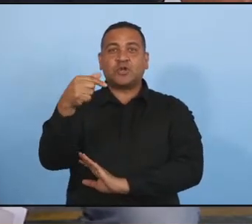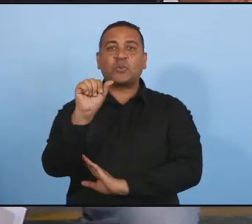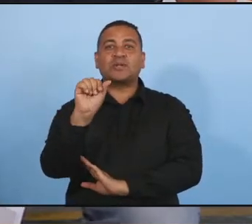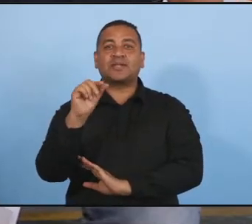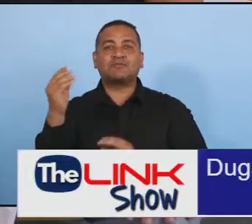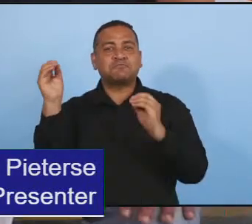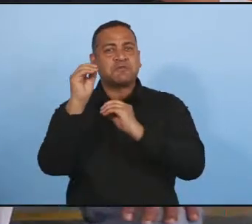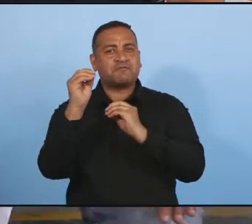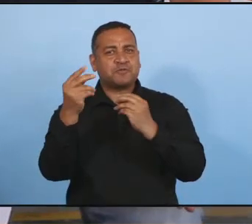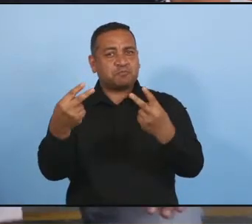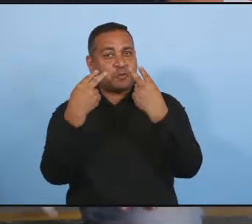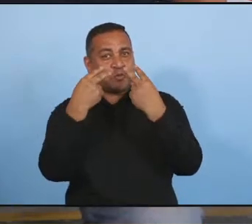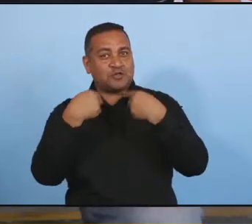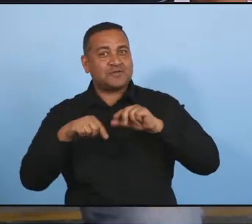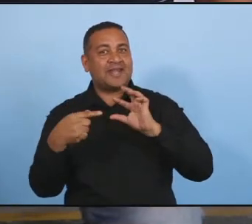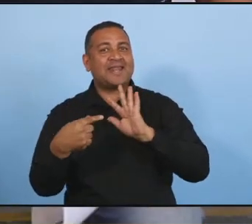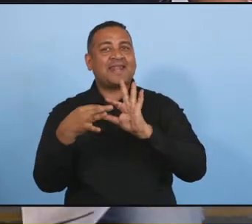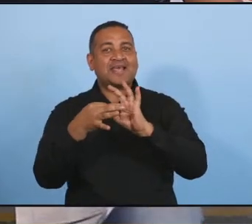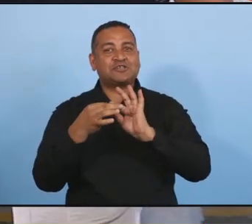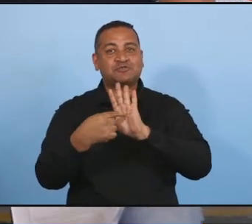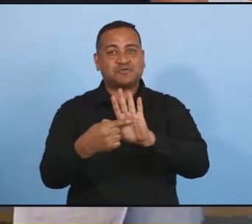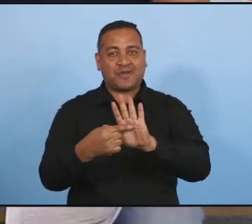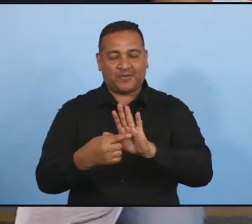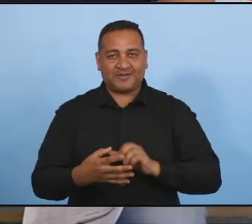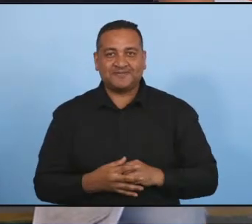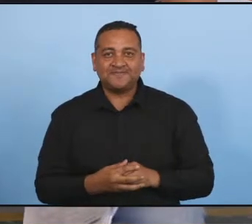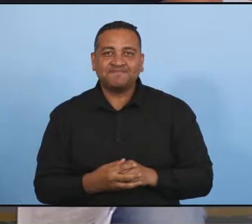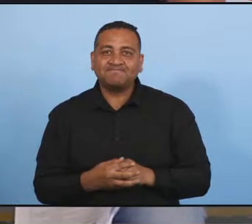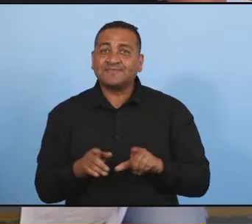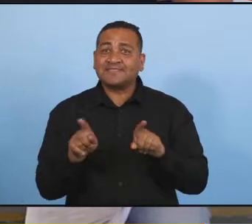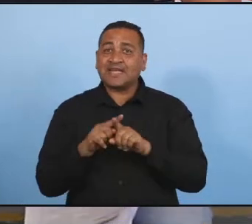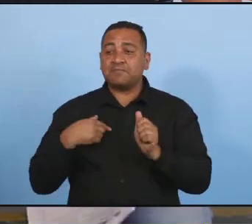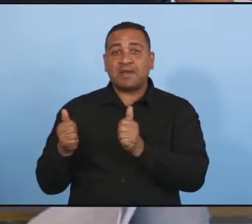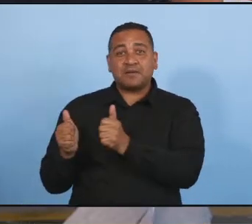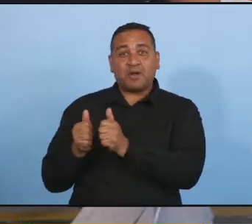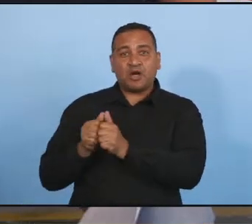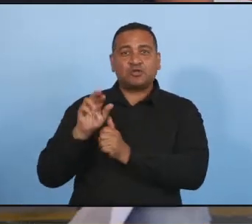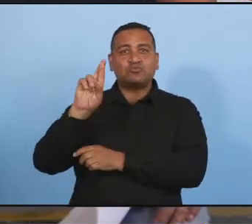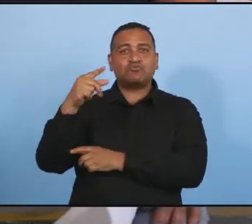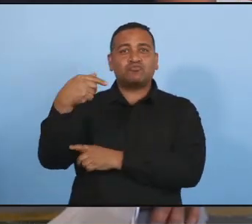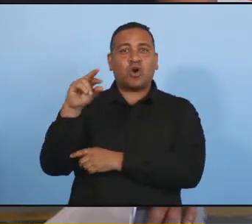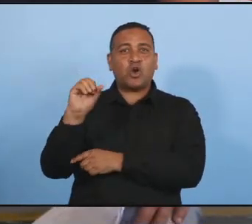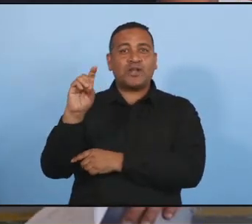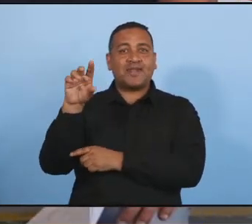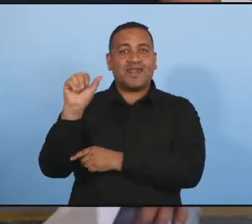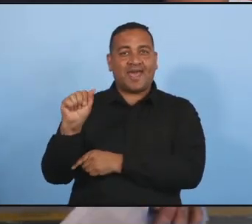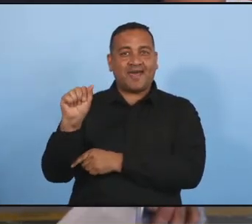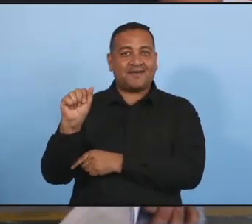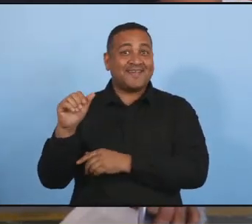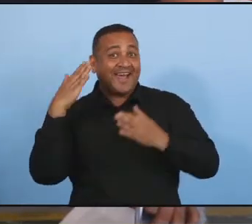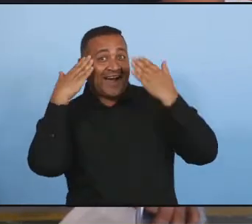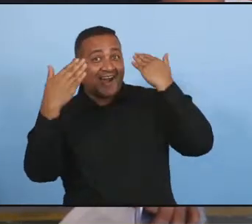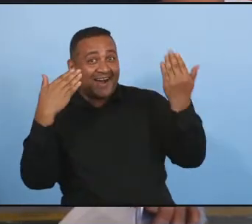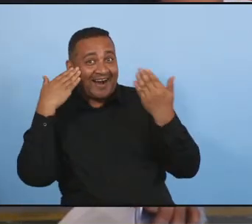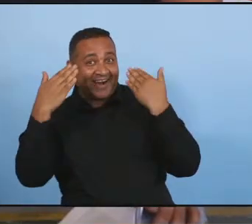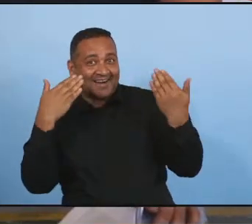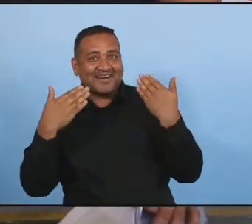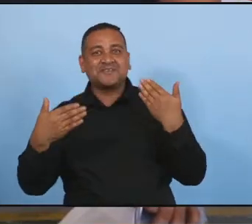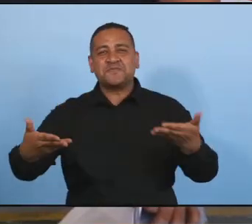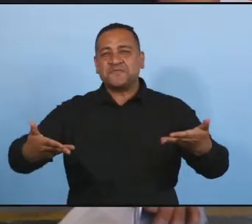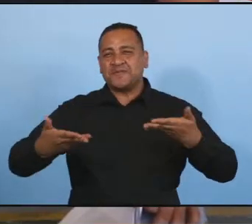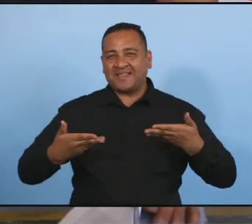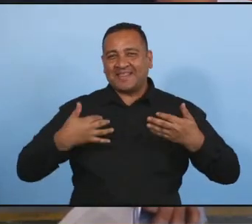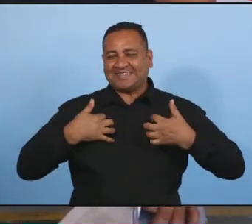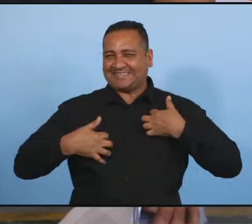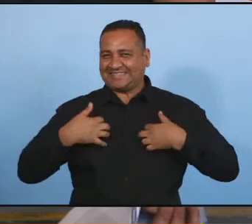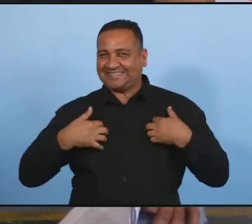are watching the Link Show. As always, partner in crime, Rhoda is here with us as well. Rhoda, good day. Good day, everybody. Welcome. And I'm quite excited being here